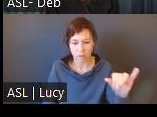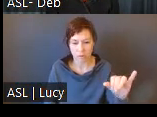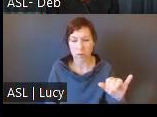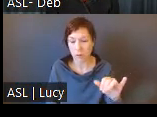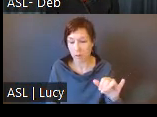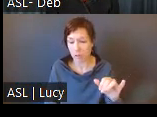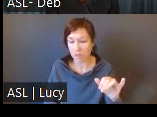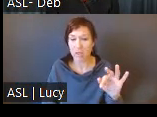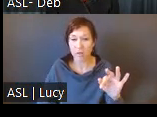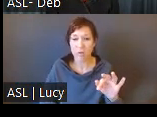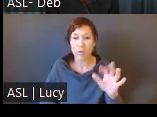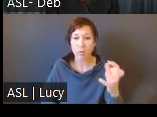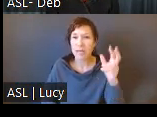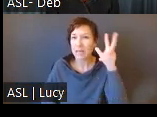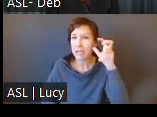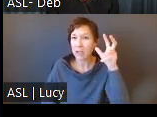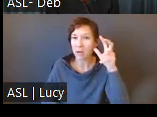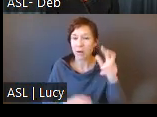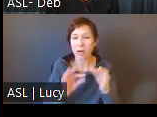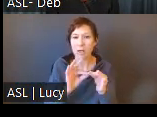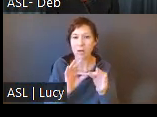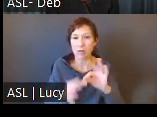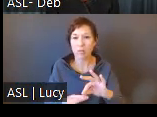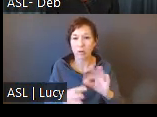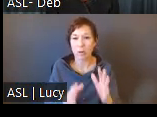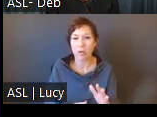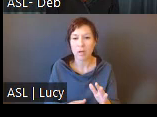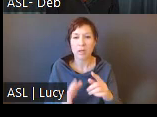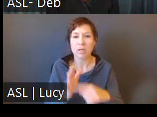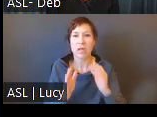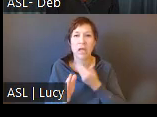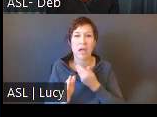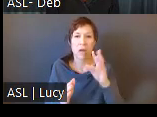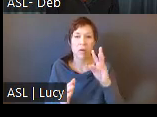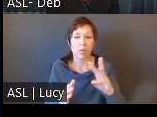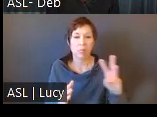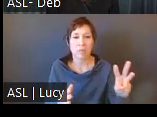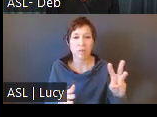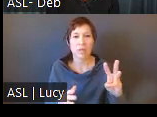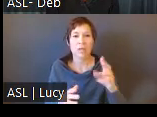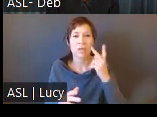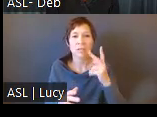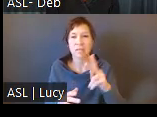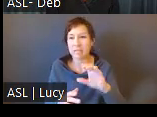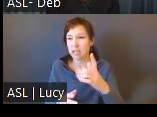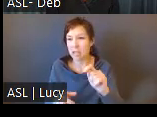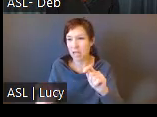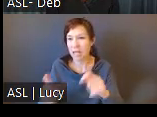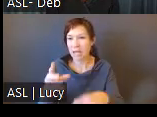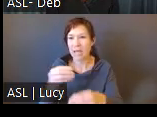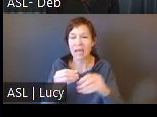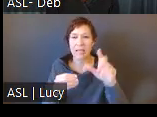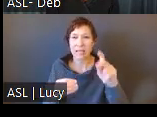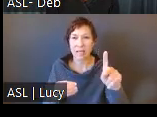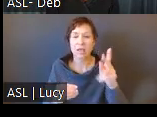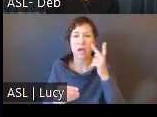presentation slides, please go to the Environmental Justice Council website at the link in the chat. You will find a